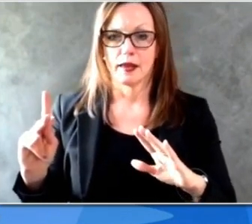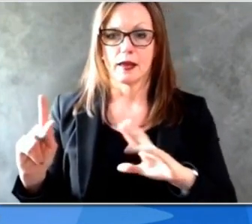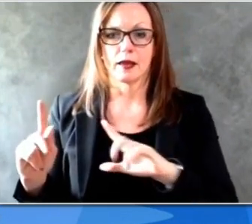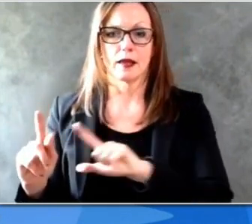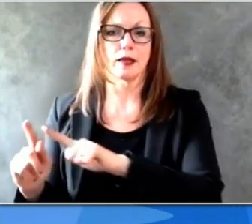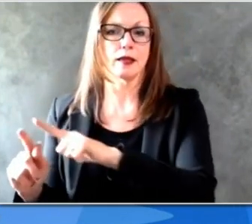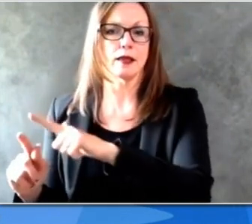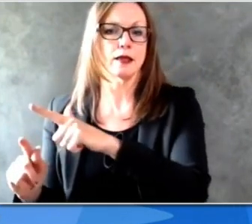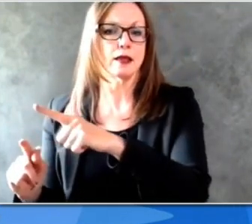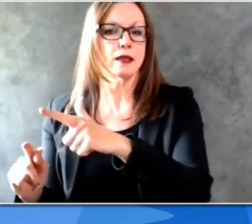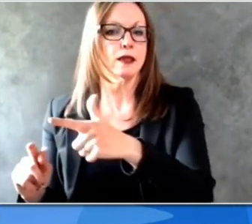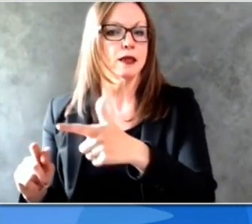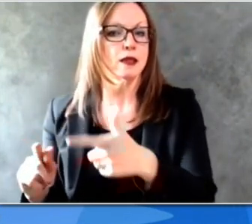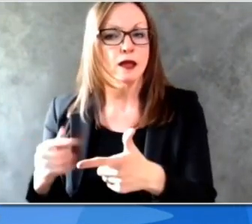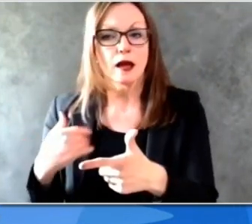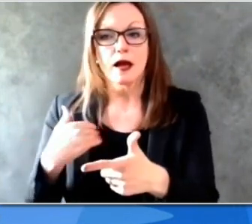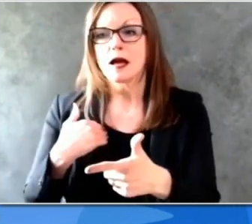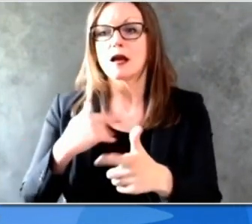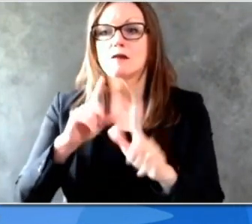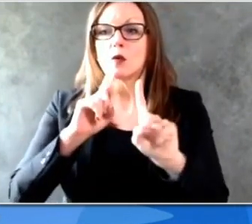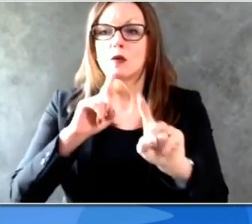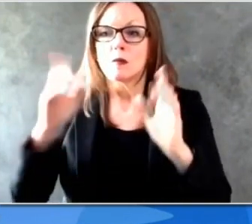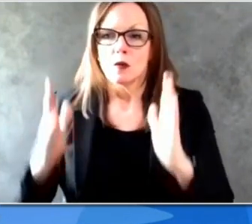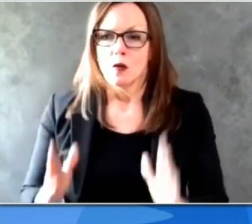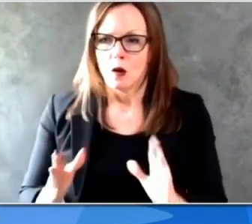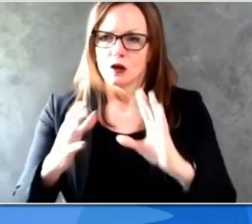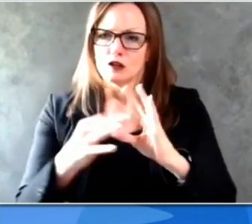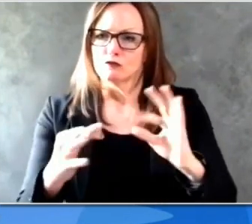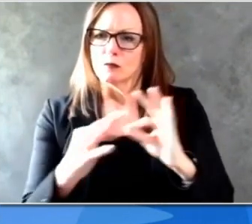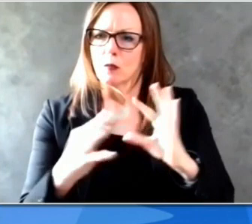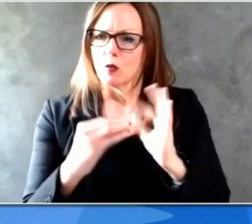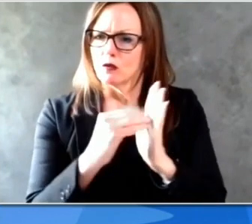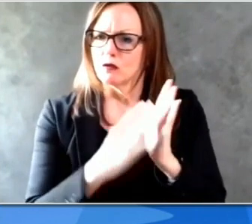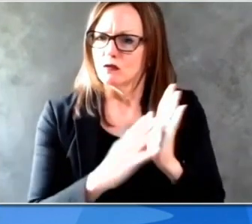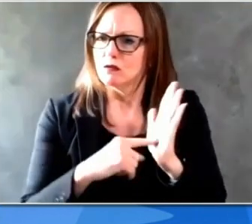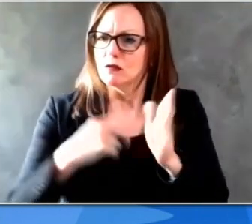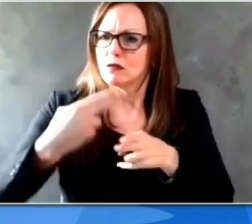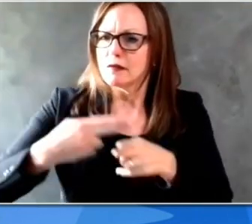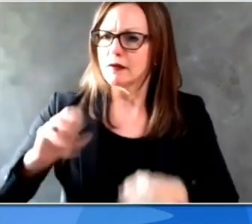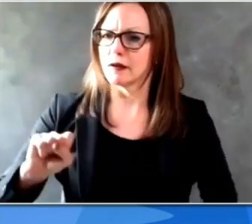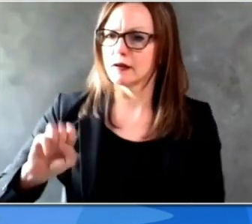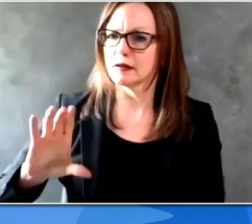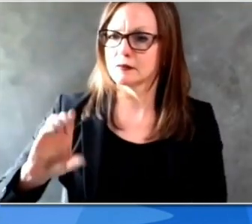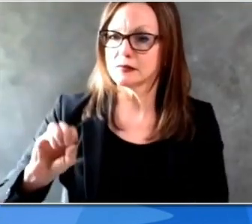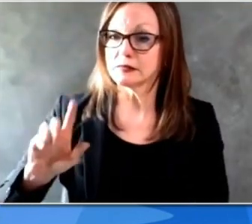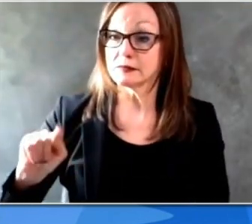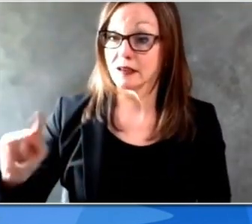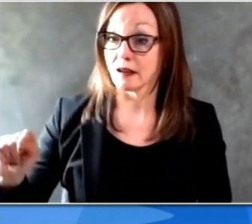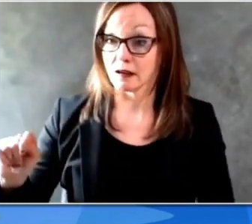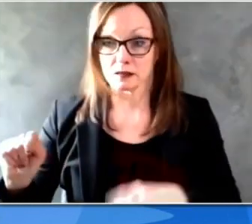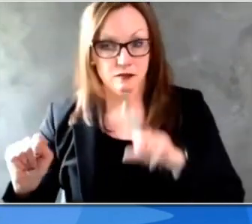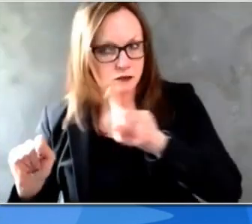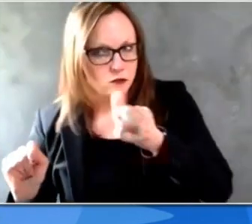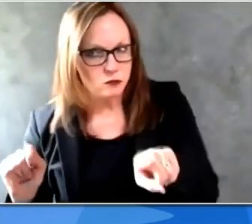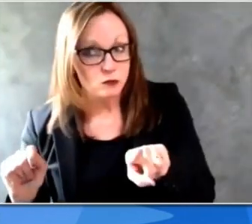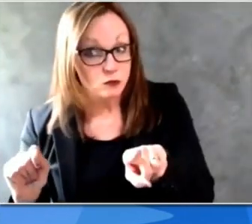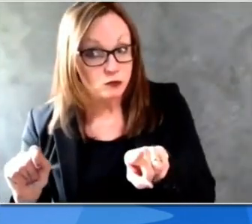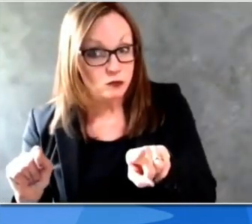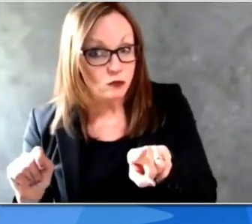Hi, thanks for doing the call today. Can you tell us how many tests there were